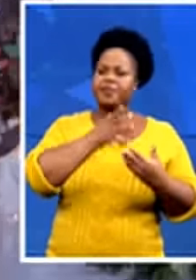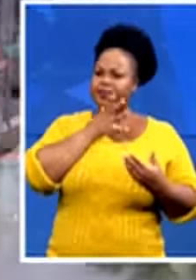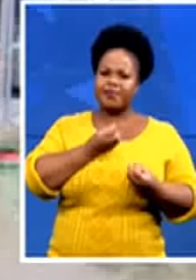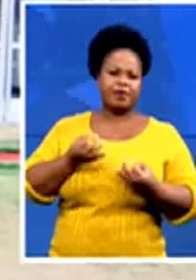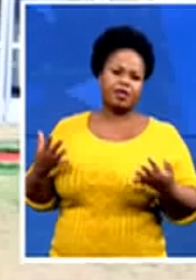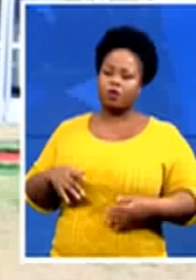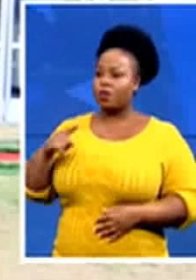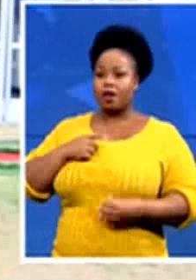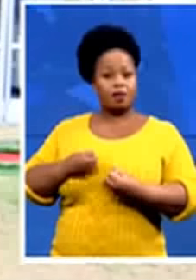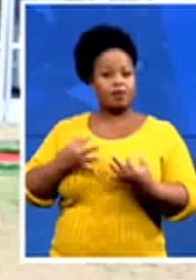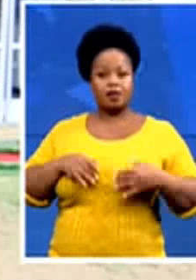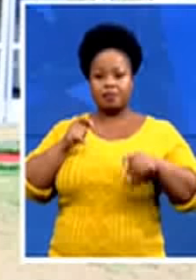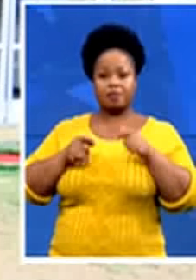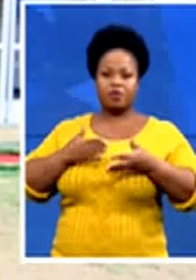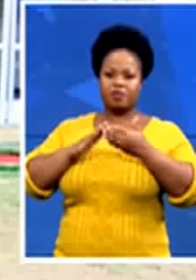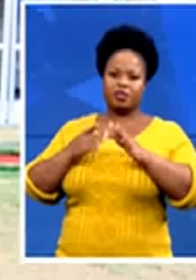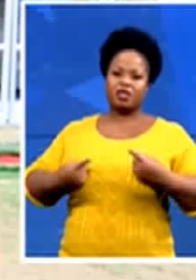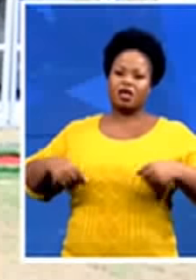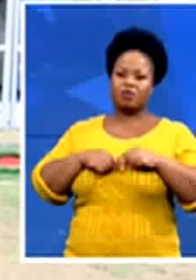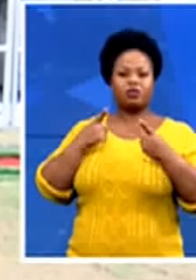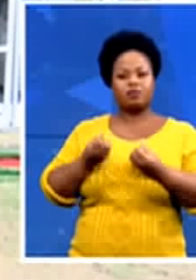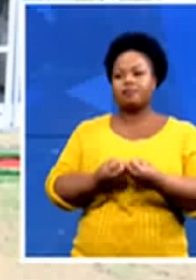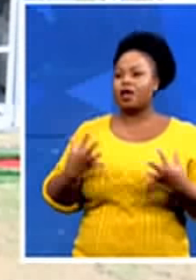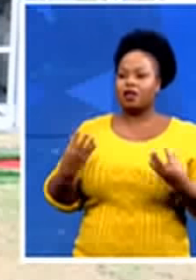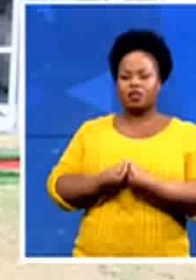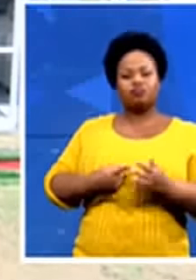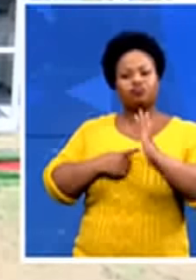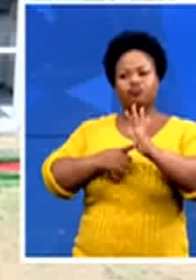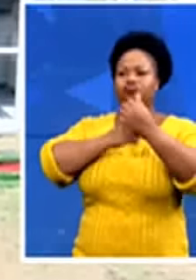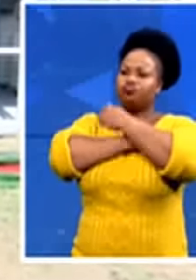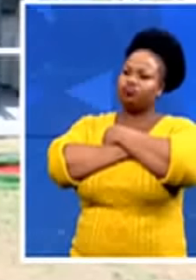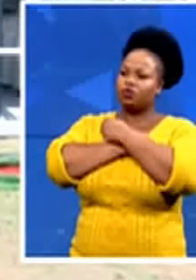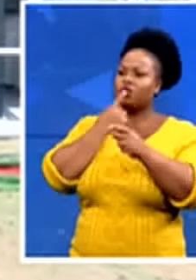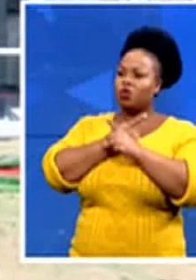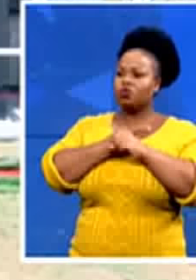ubenzele konke ngothando uma sinibonene nje naye bese kumngani wakho